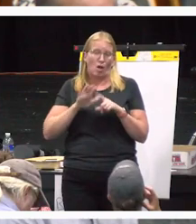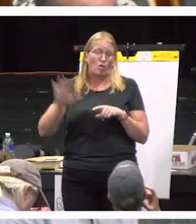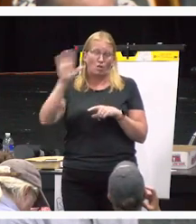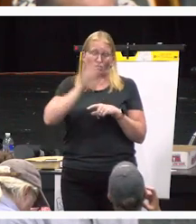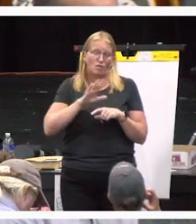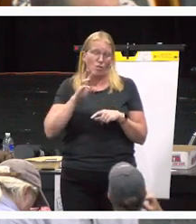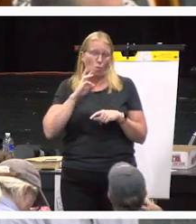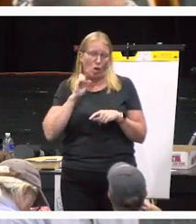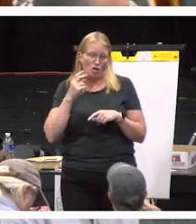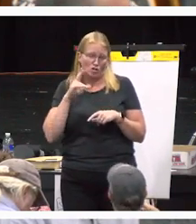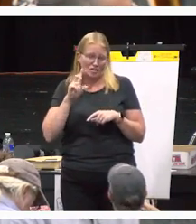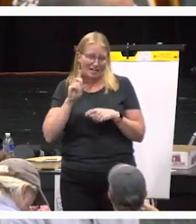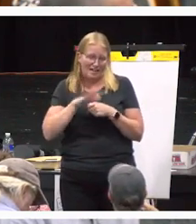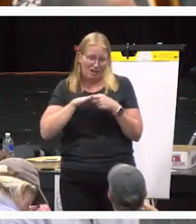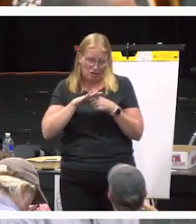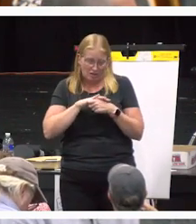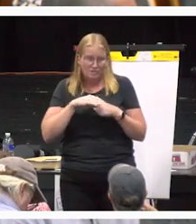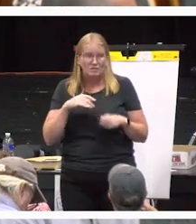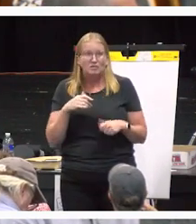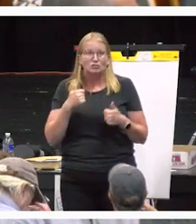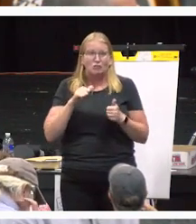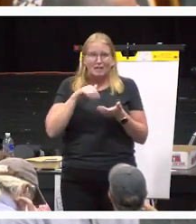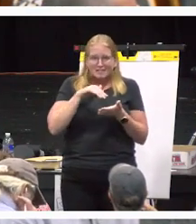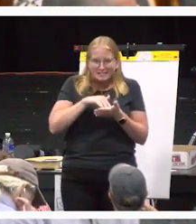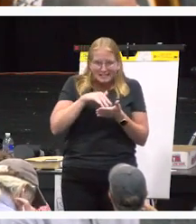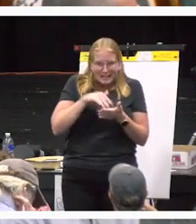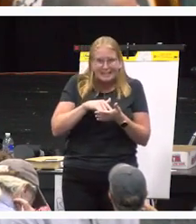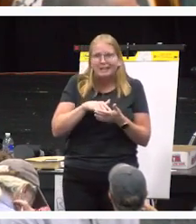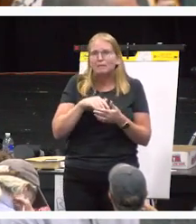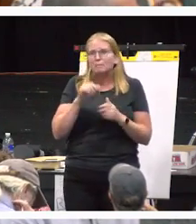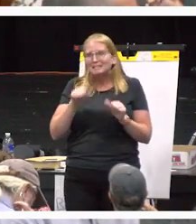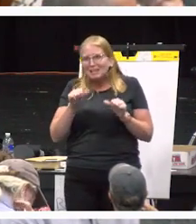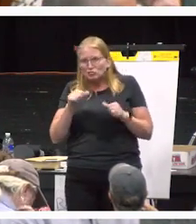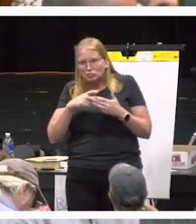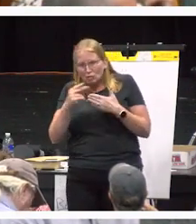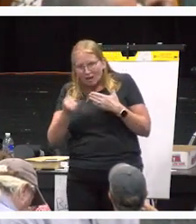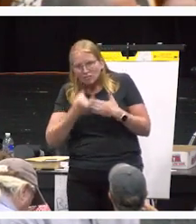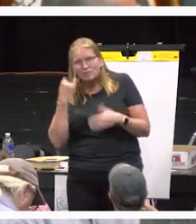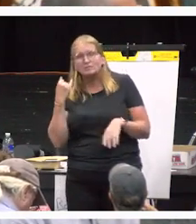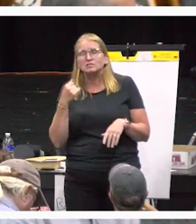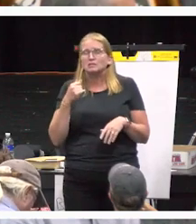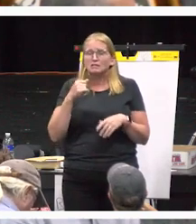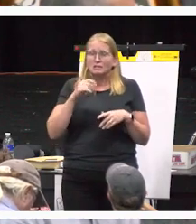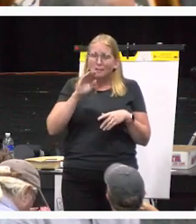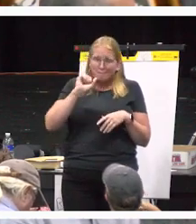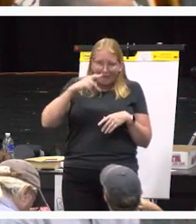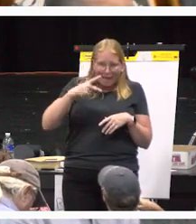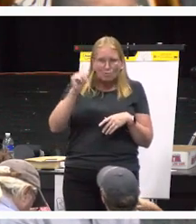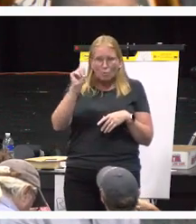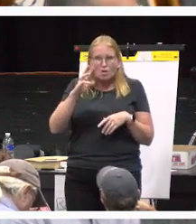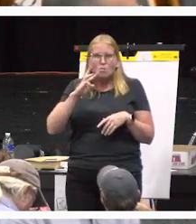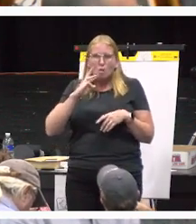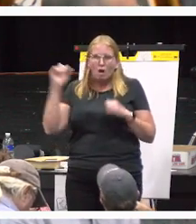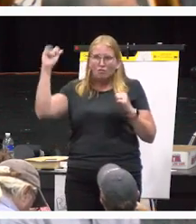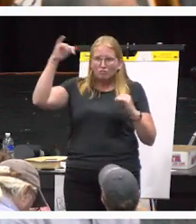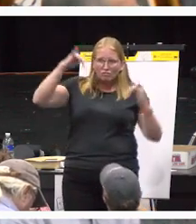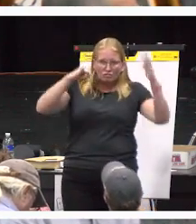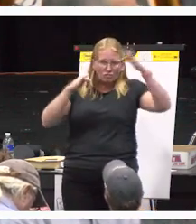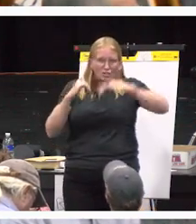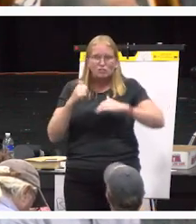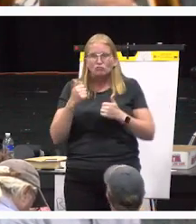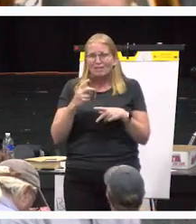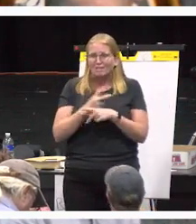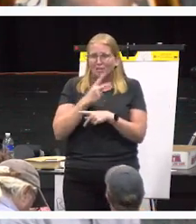flood impacts, study potential amelioration projects, and design and implement solutions to